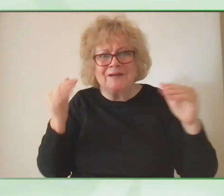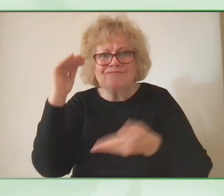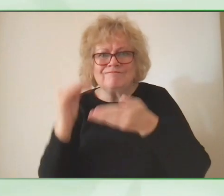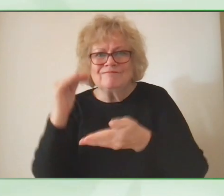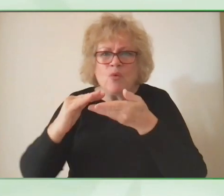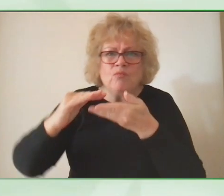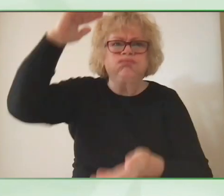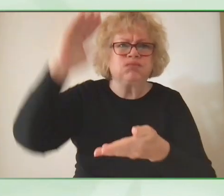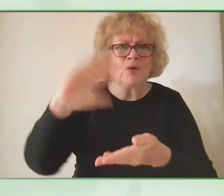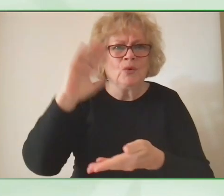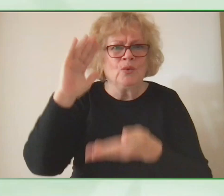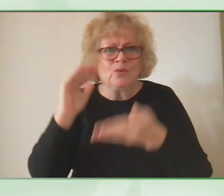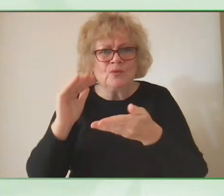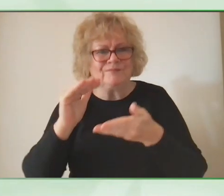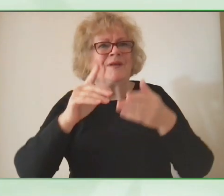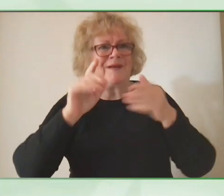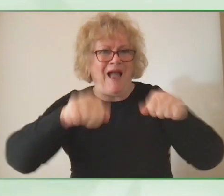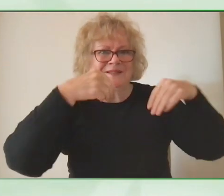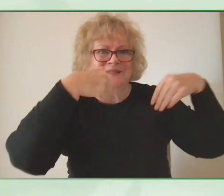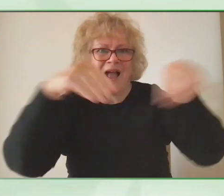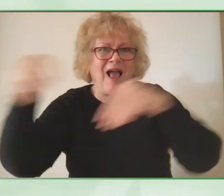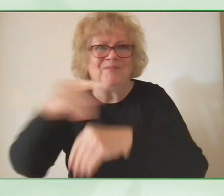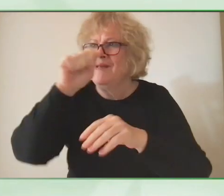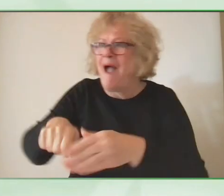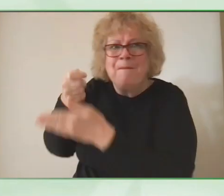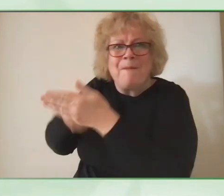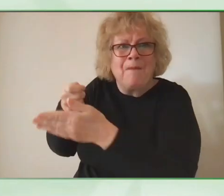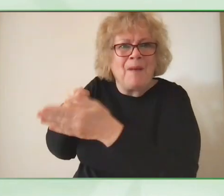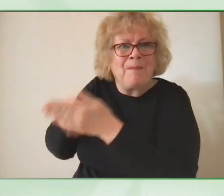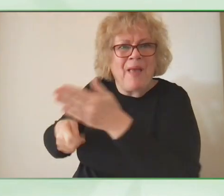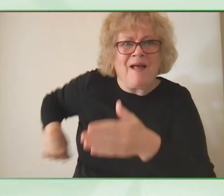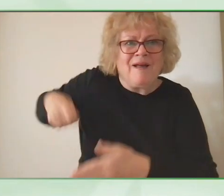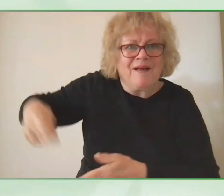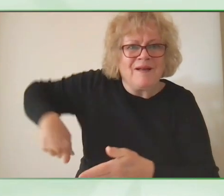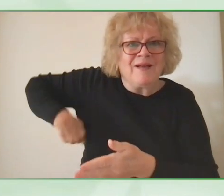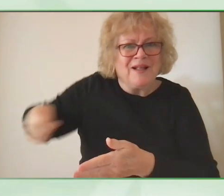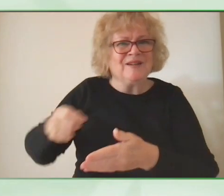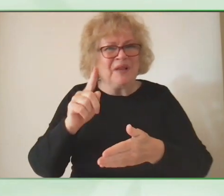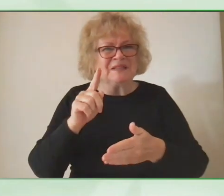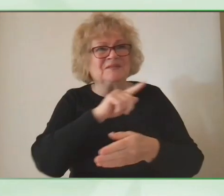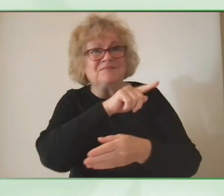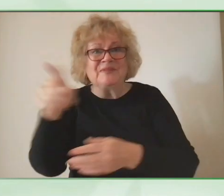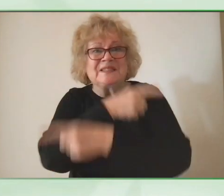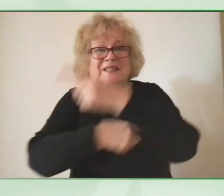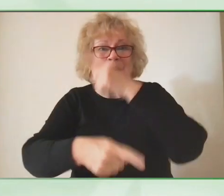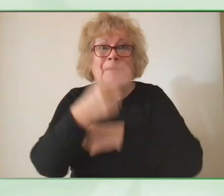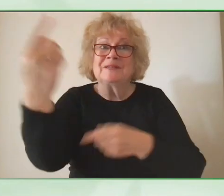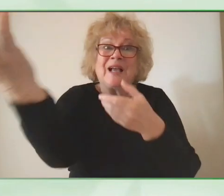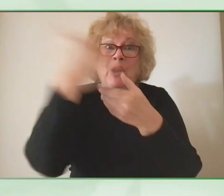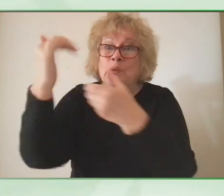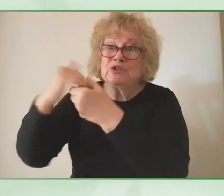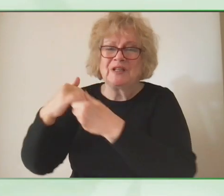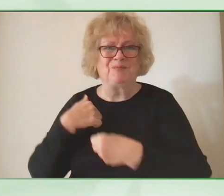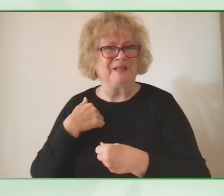to the center of the business model. And therefore you're excluding the people with real disabilities. So to me,